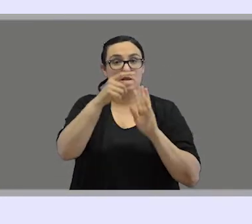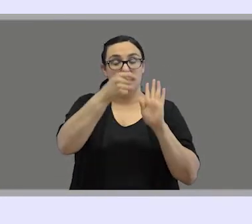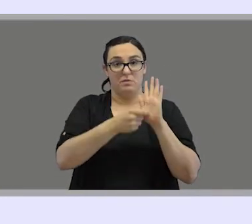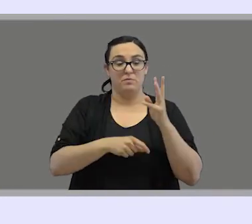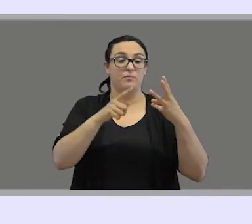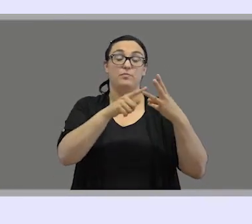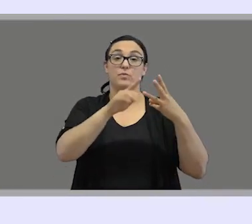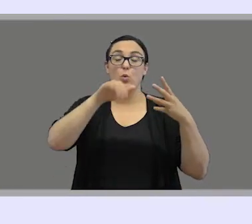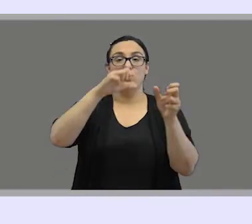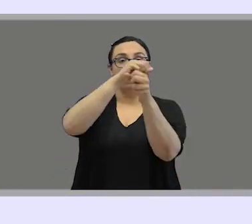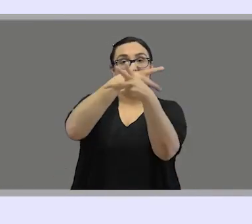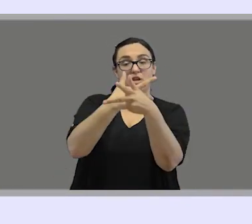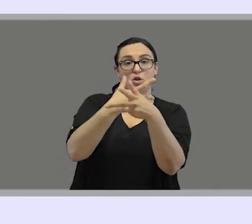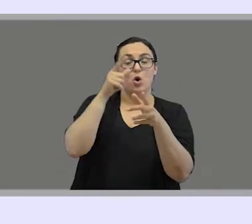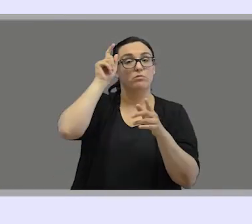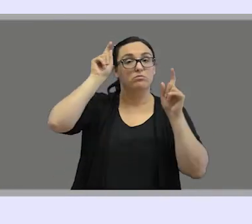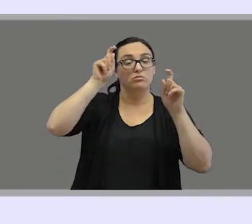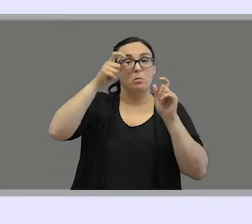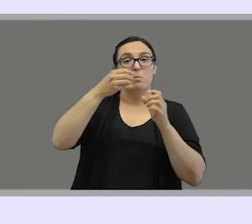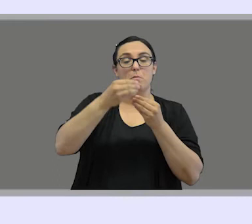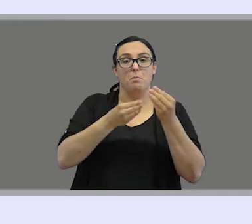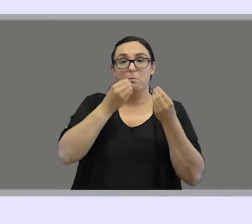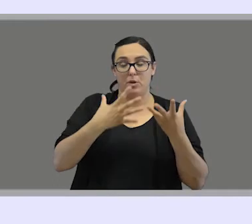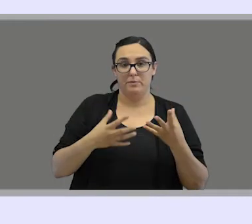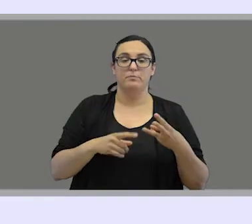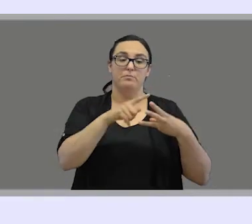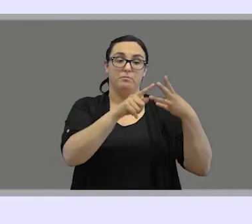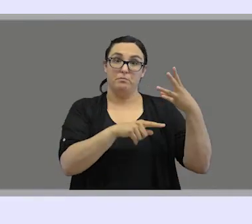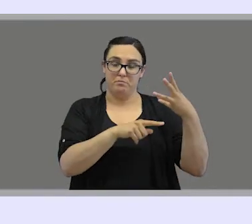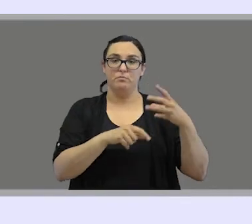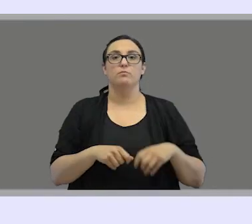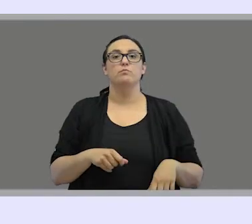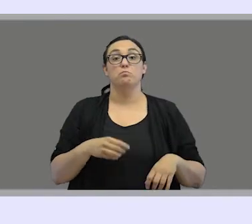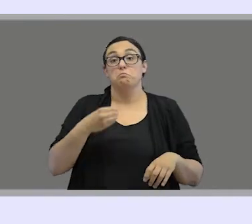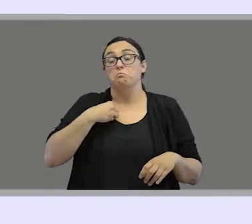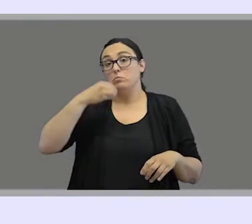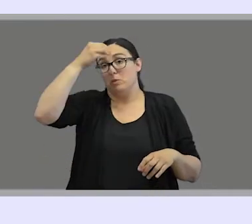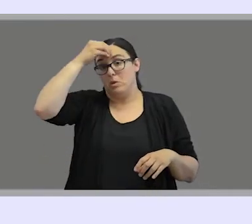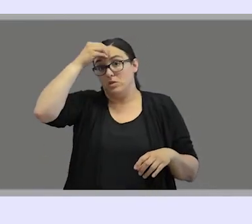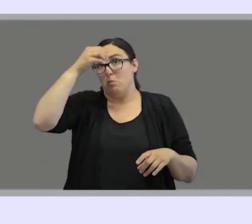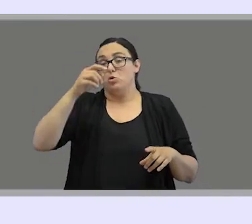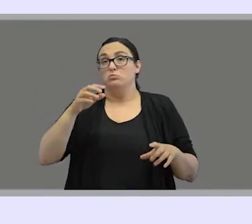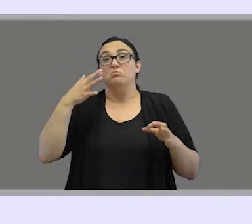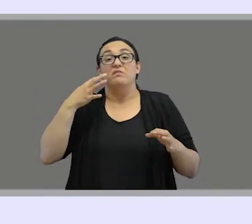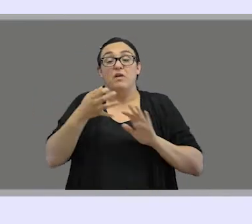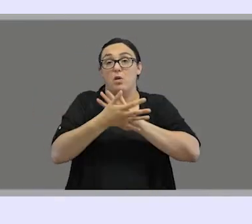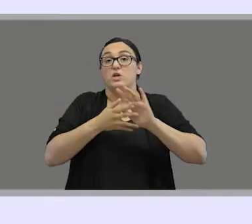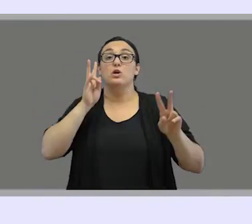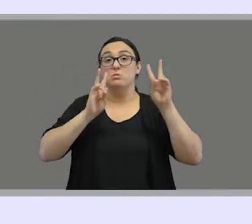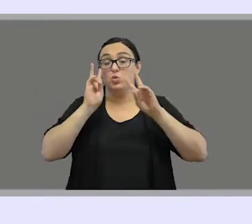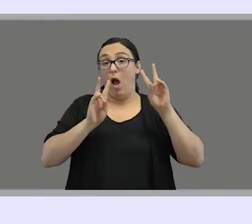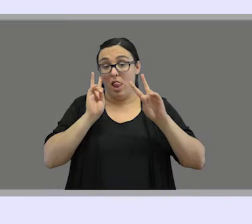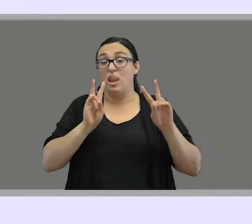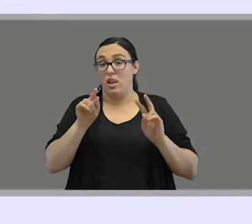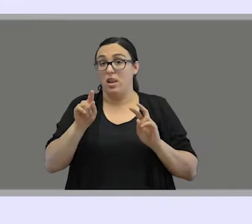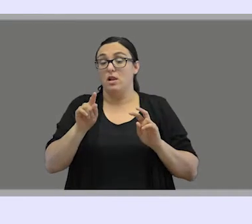guidelines, and the video interpreting best practice. We assume that because sign languages are visual